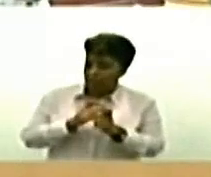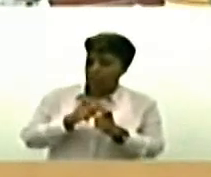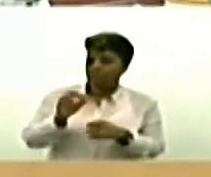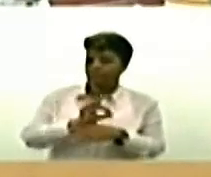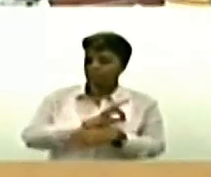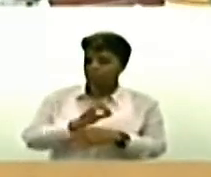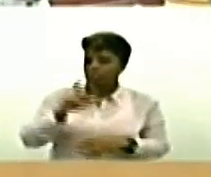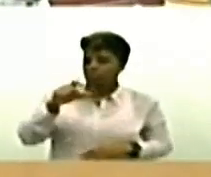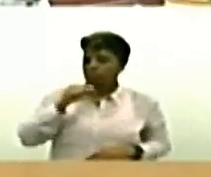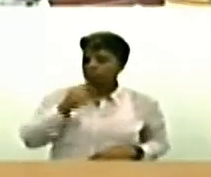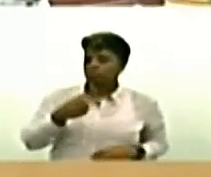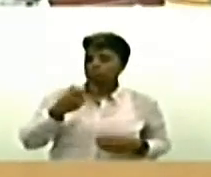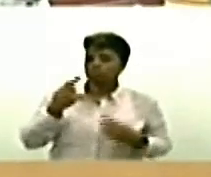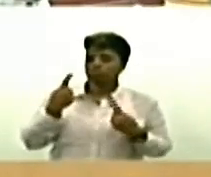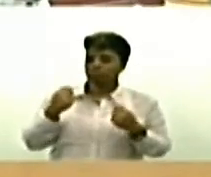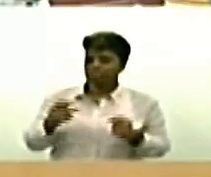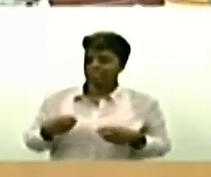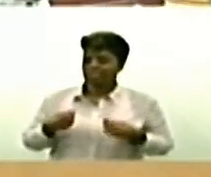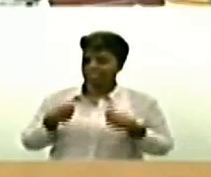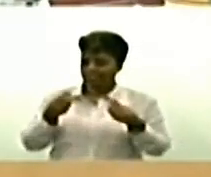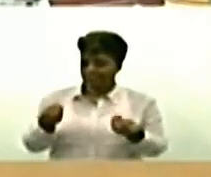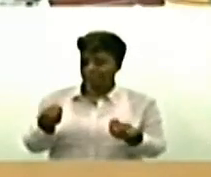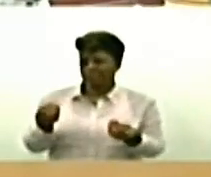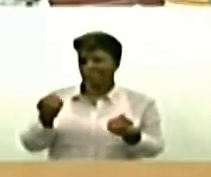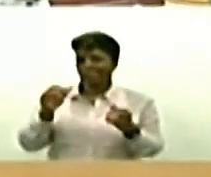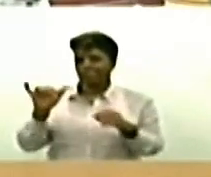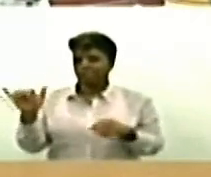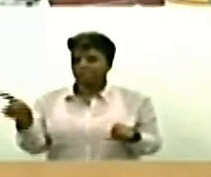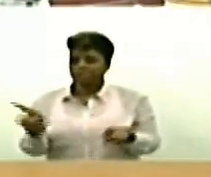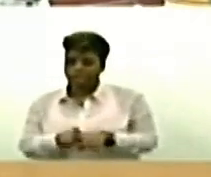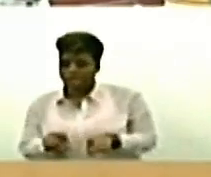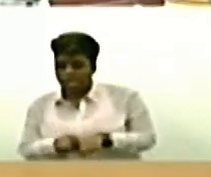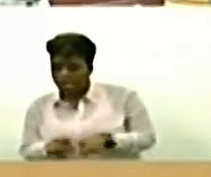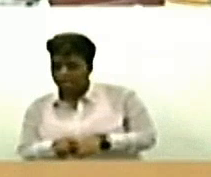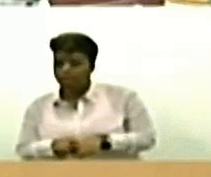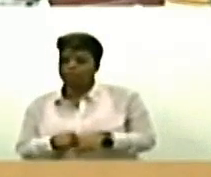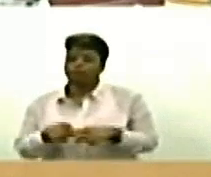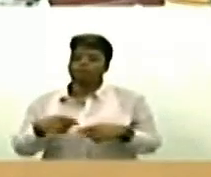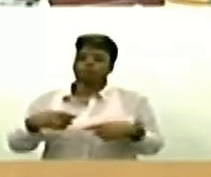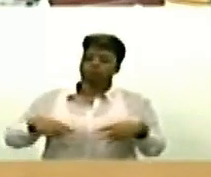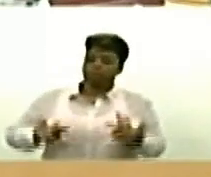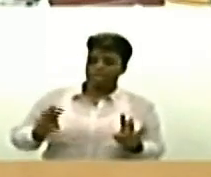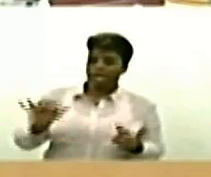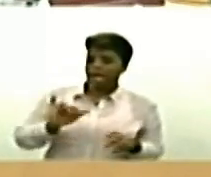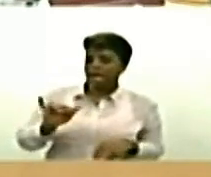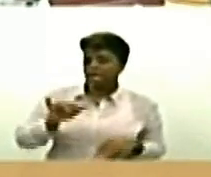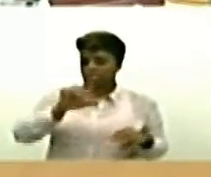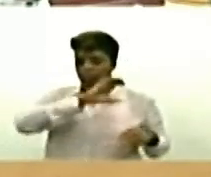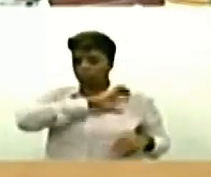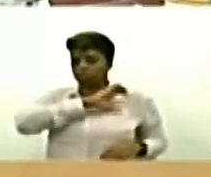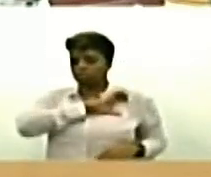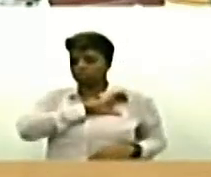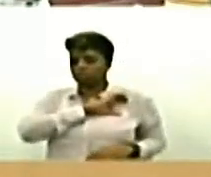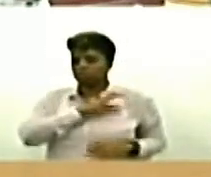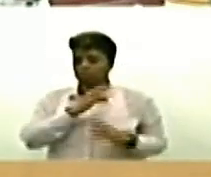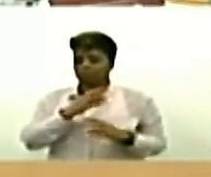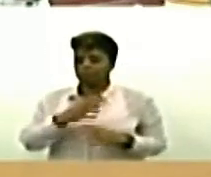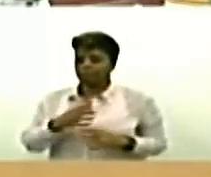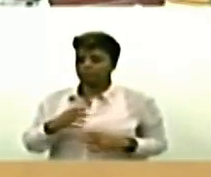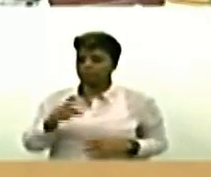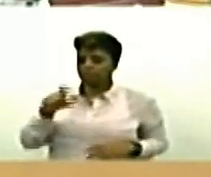give them the same status of a police officer, and therefore I don't think it's necessary to have them